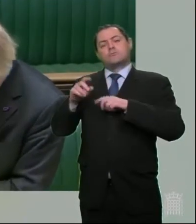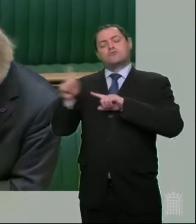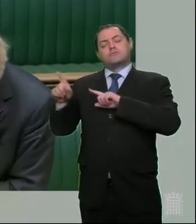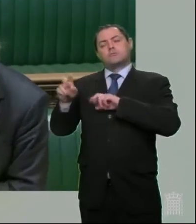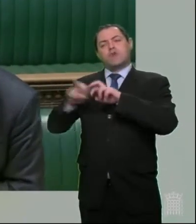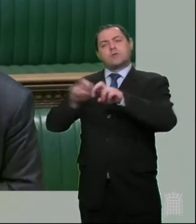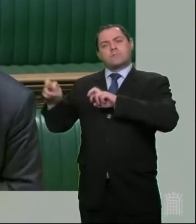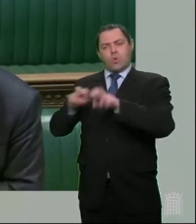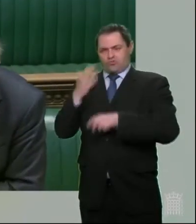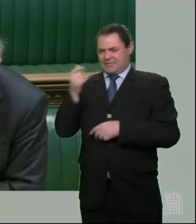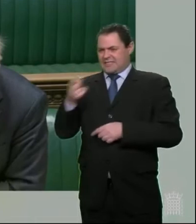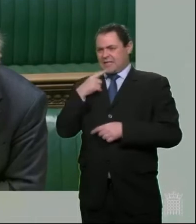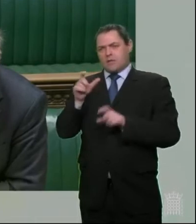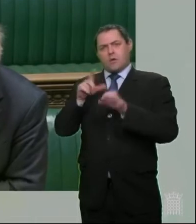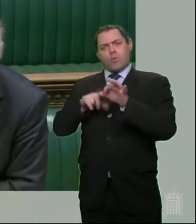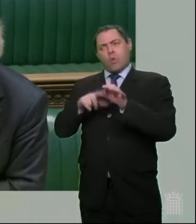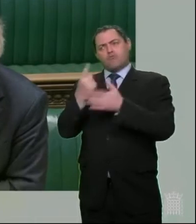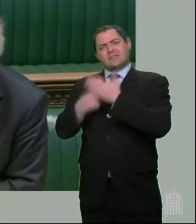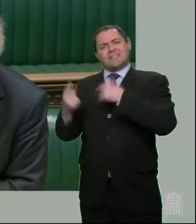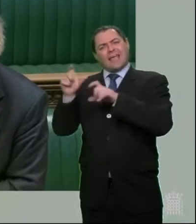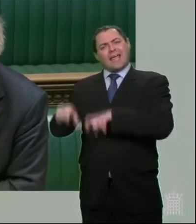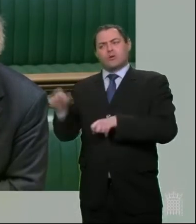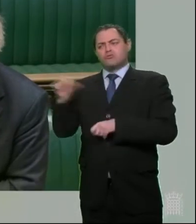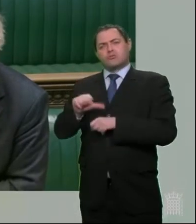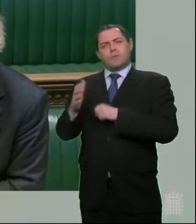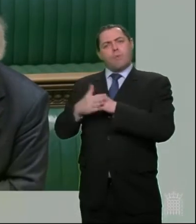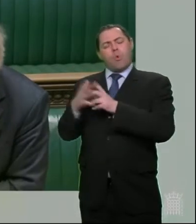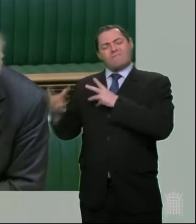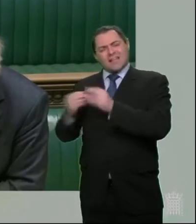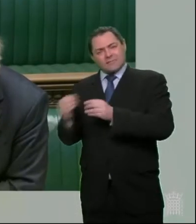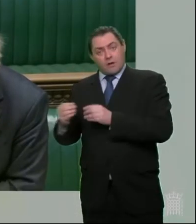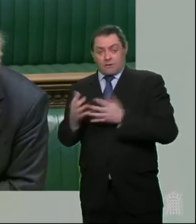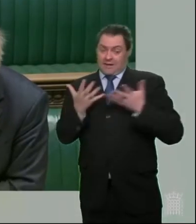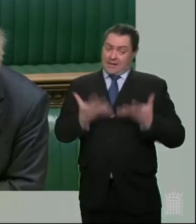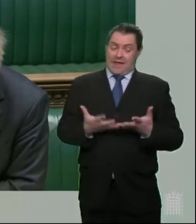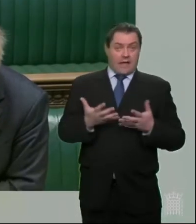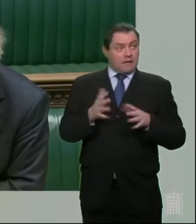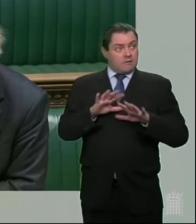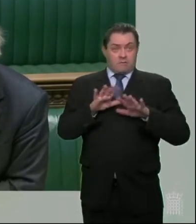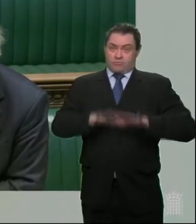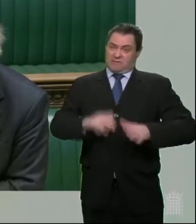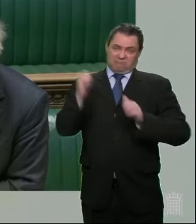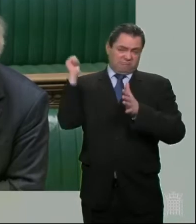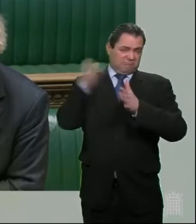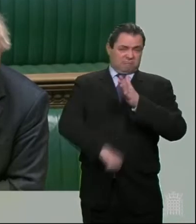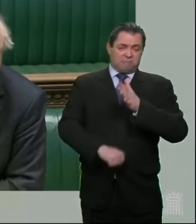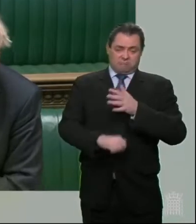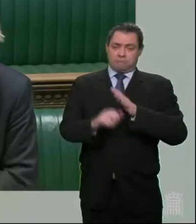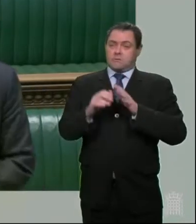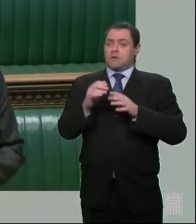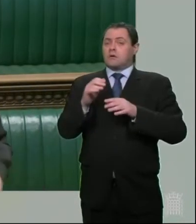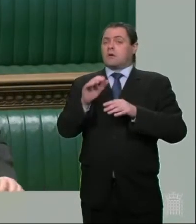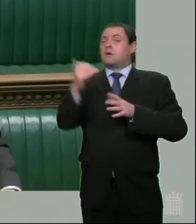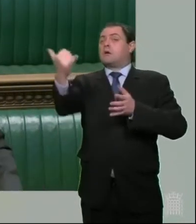be relaxed, Mr. Speaker. We have one of the toughest regimes in the world. We ask people to test 72